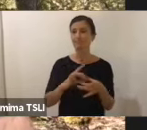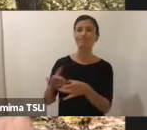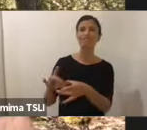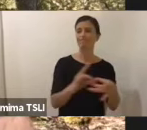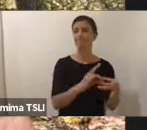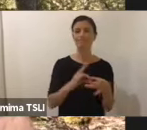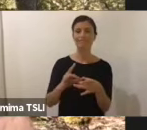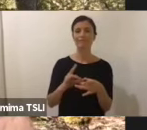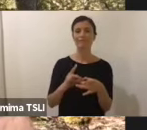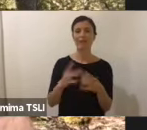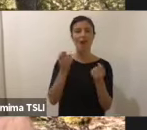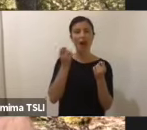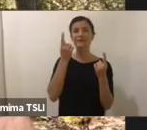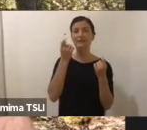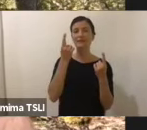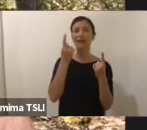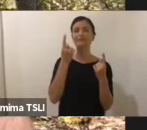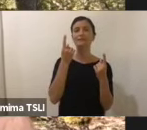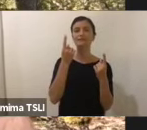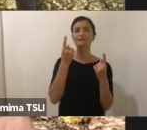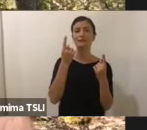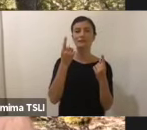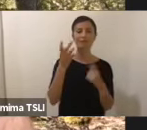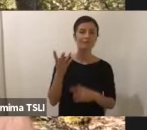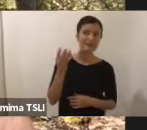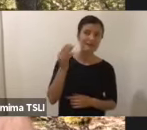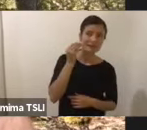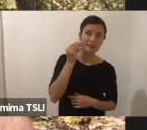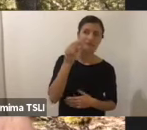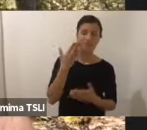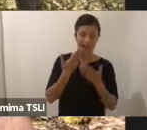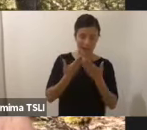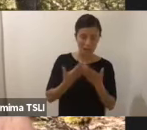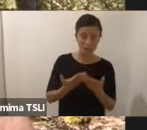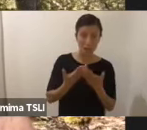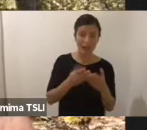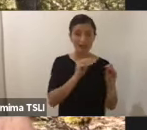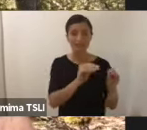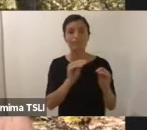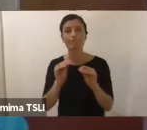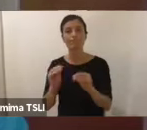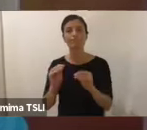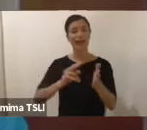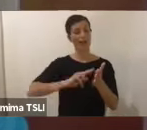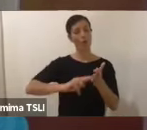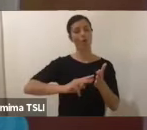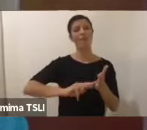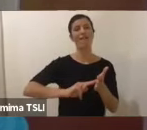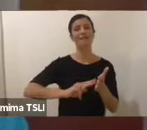listen educate and organize thank you